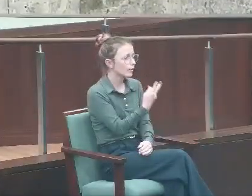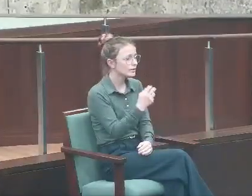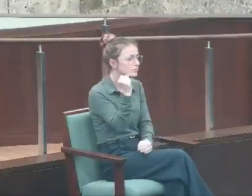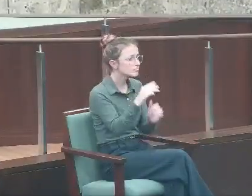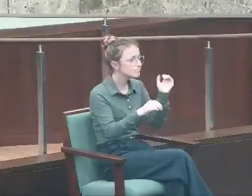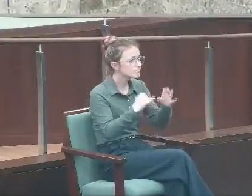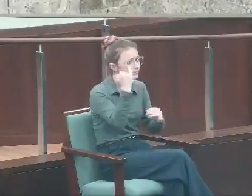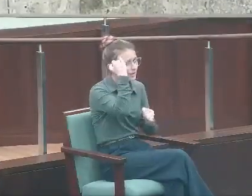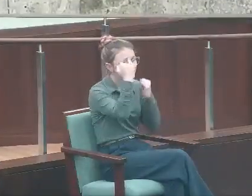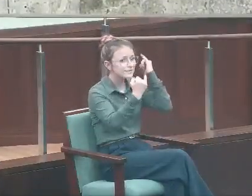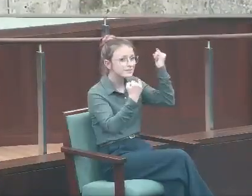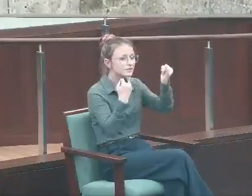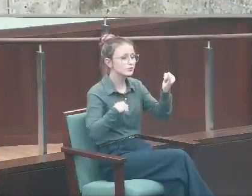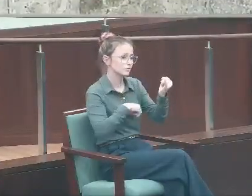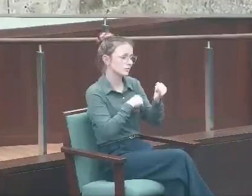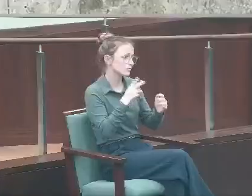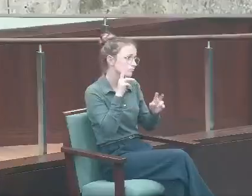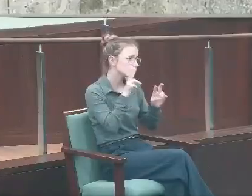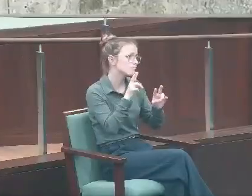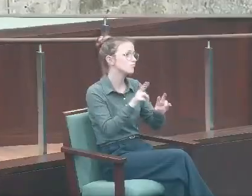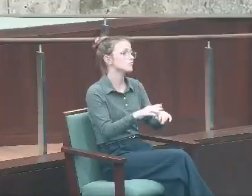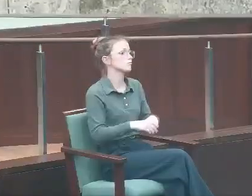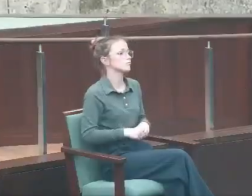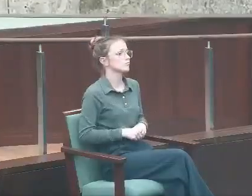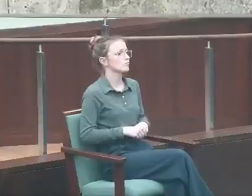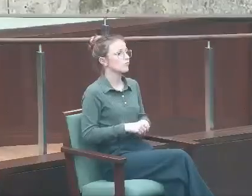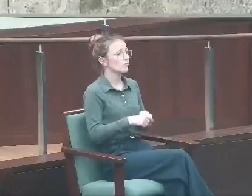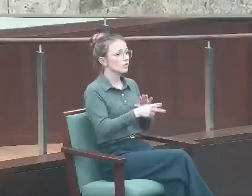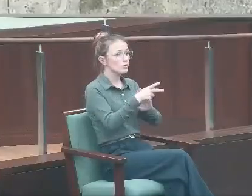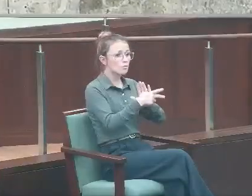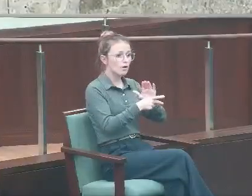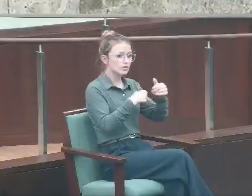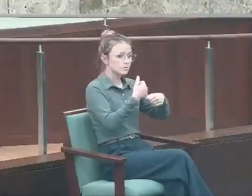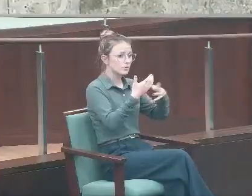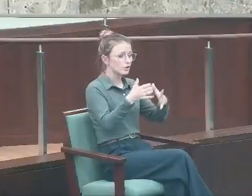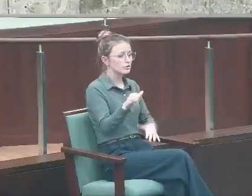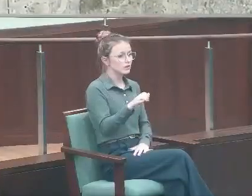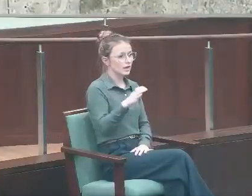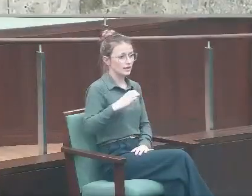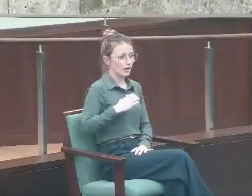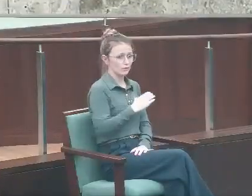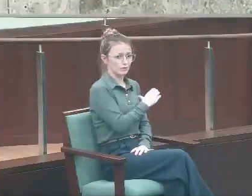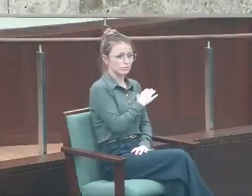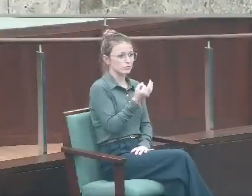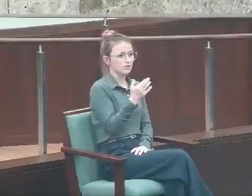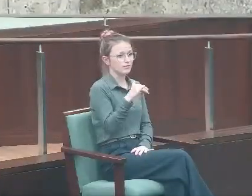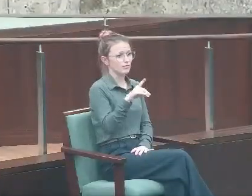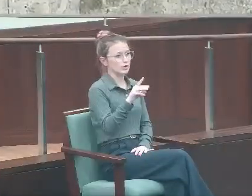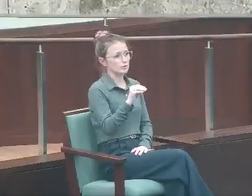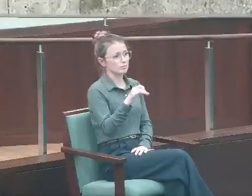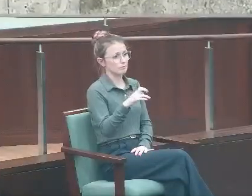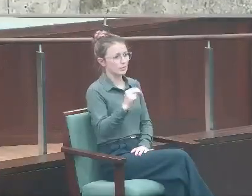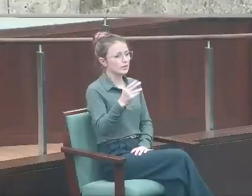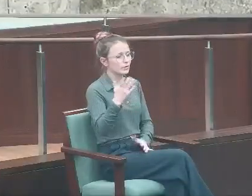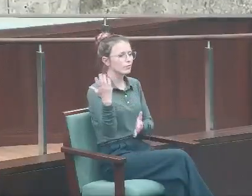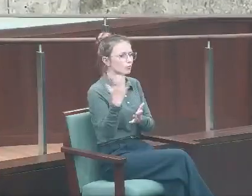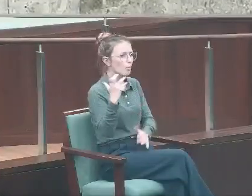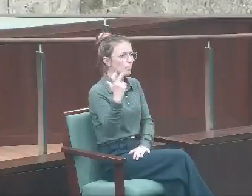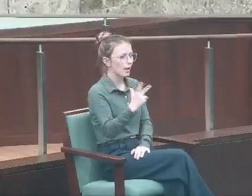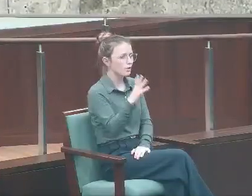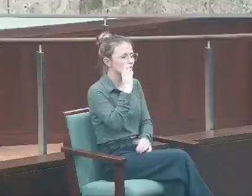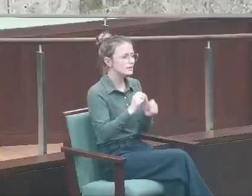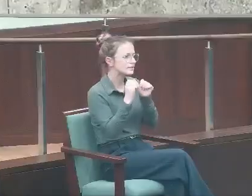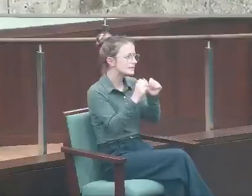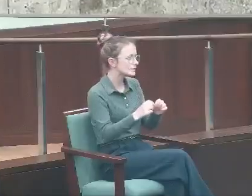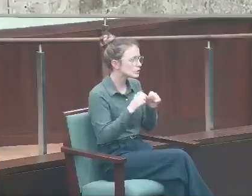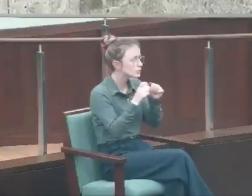ideas. I'm optimistic that with policymakers like Councilman Friedson, who have our back, we'll continue to